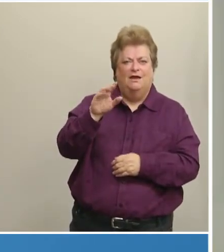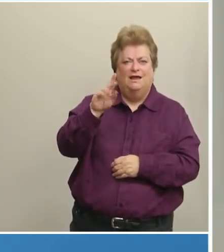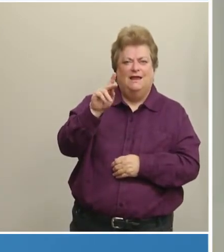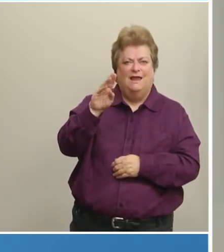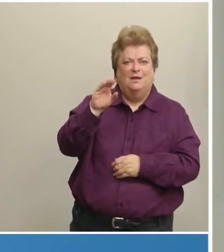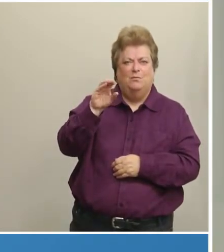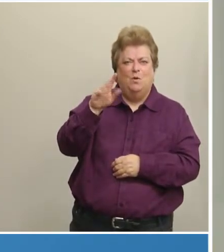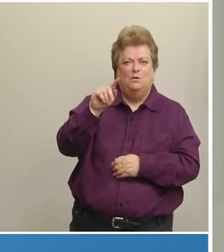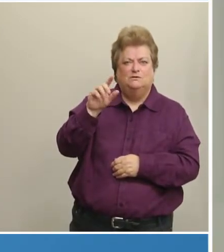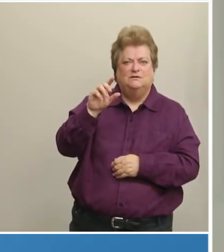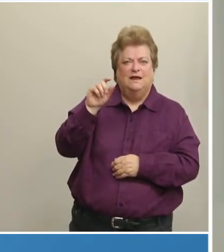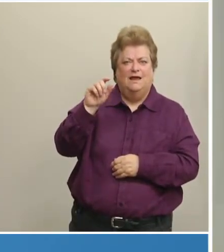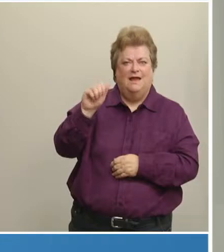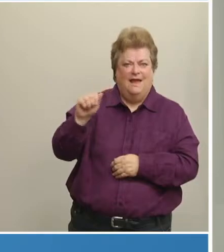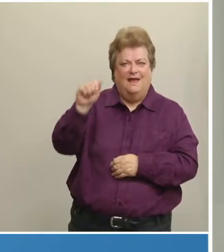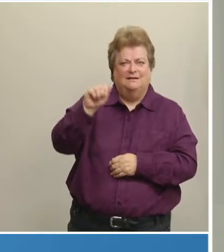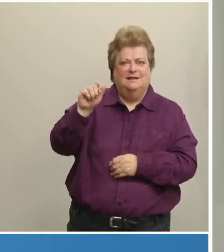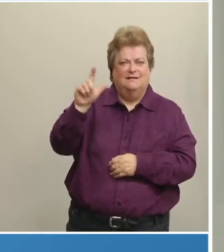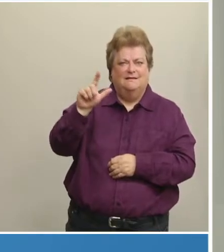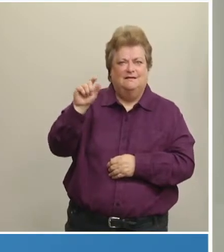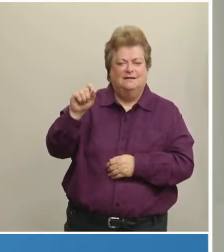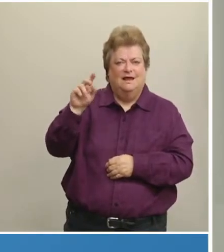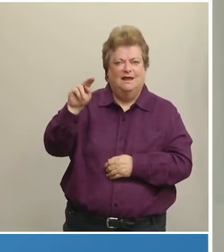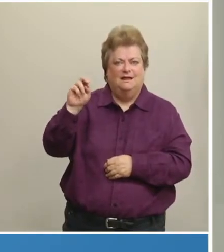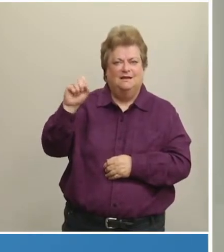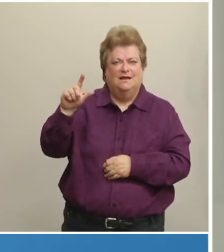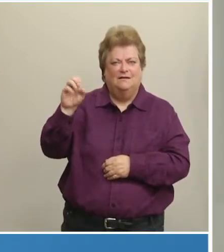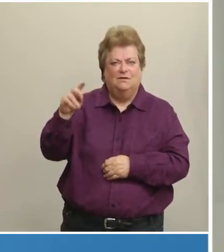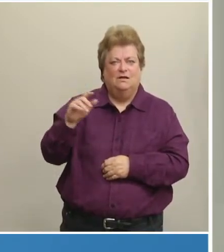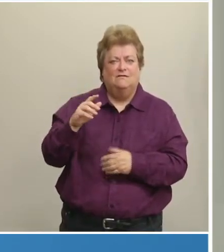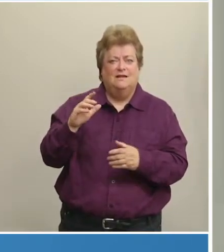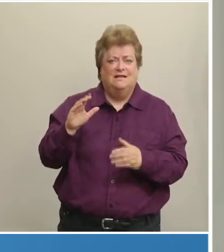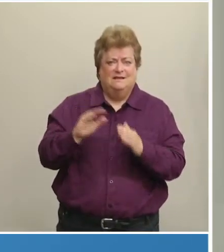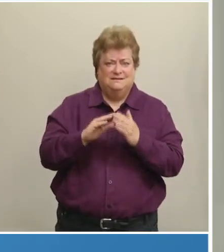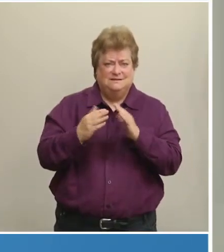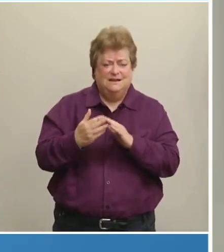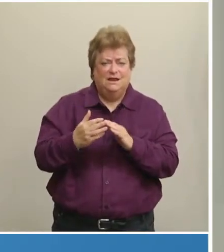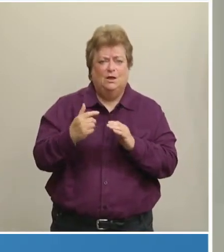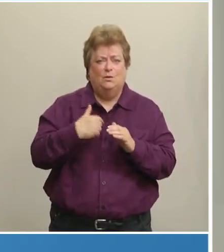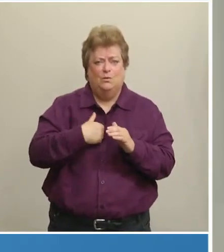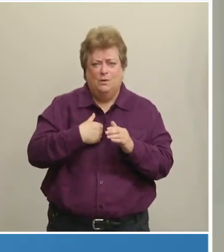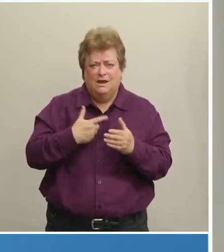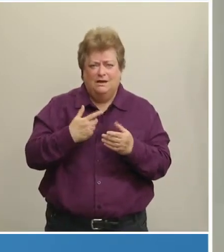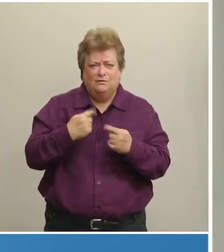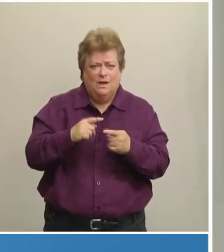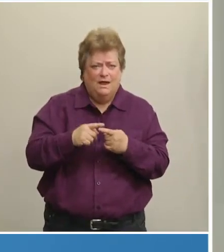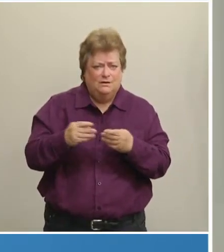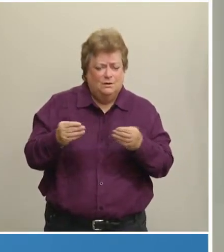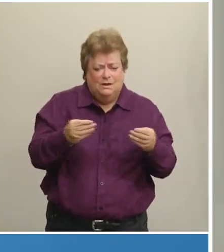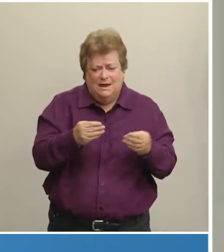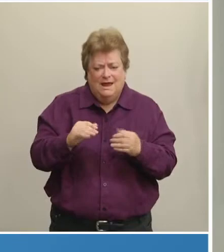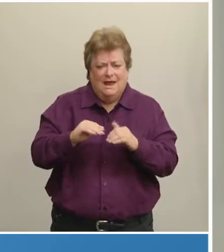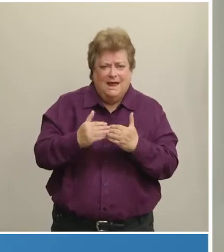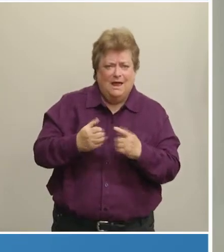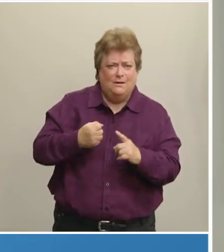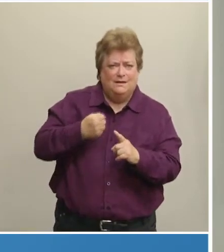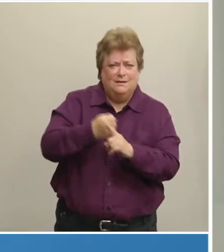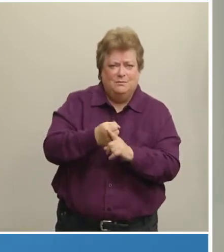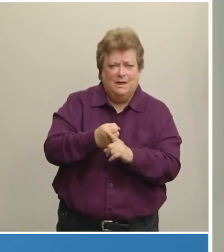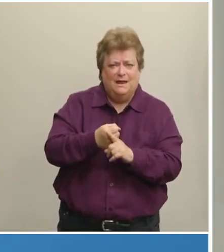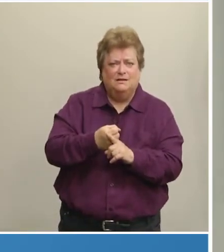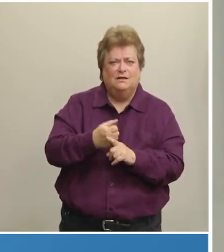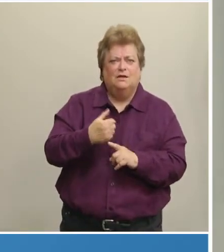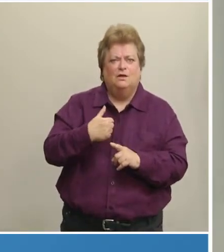kbowles@lincoln.ne.gov. And as we at the city work to mitigate the impacts wrought by the pandemic, we continue to monitor and address issues that affect our